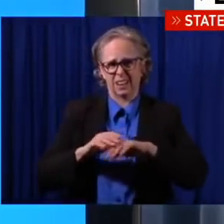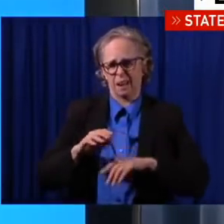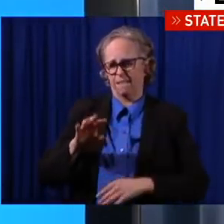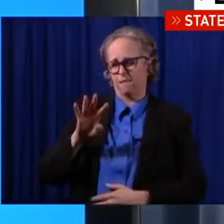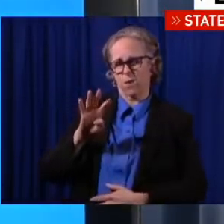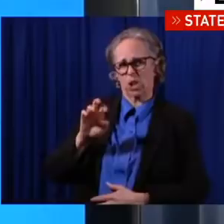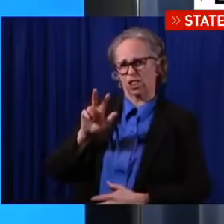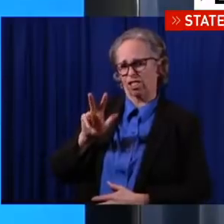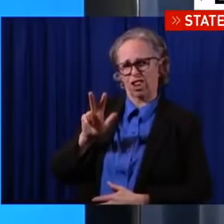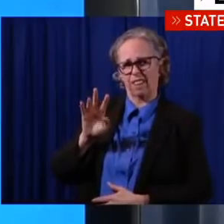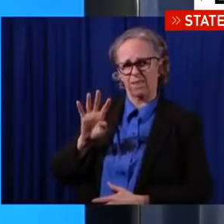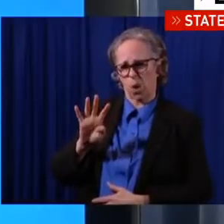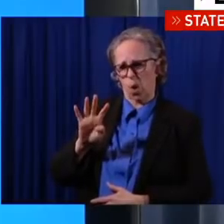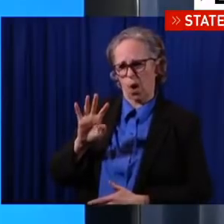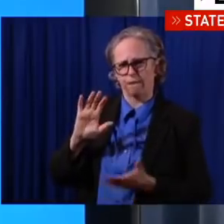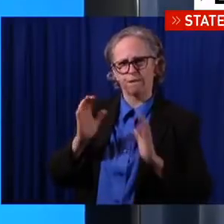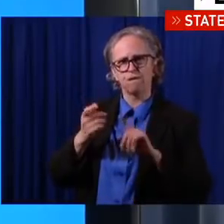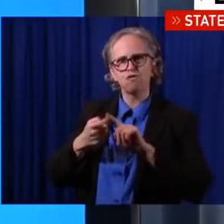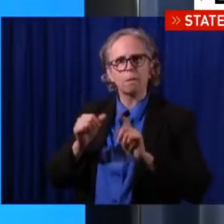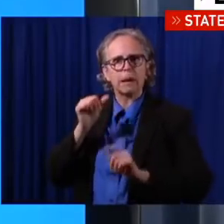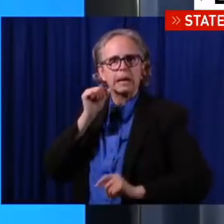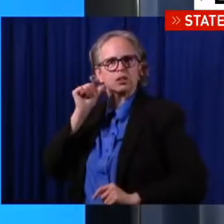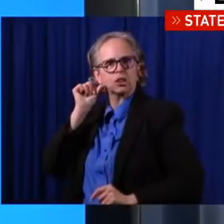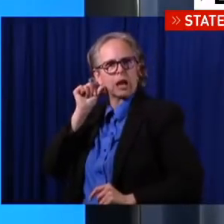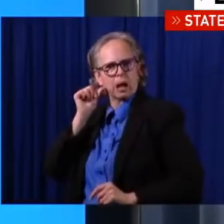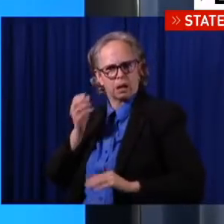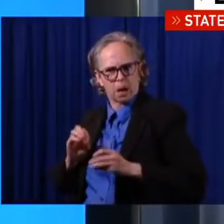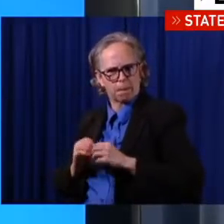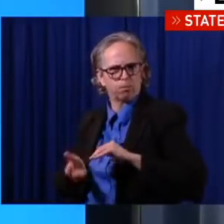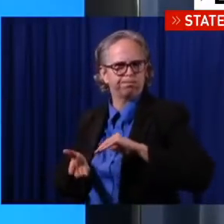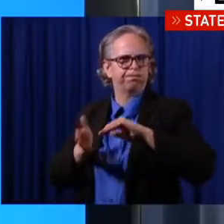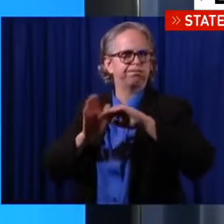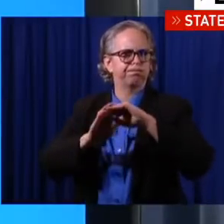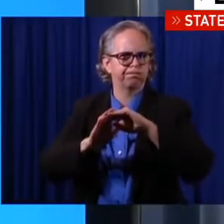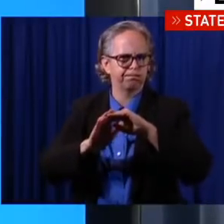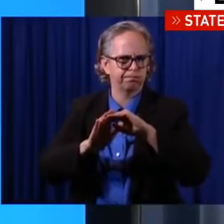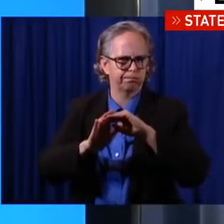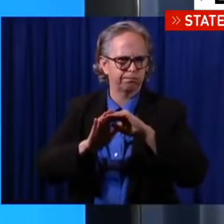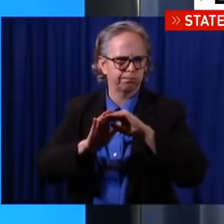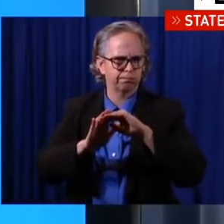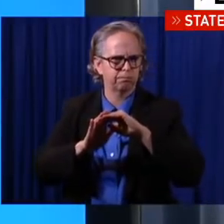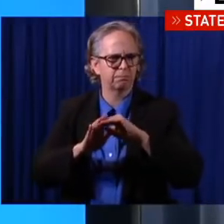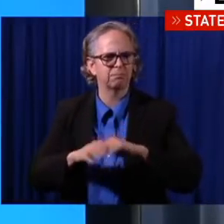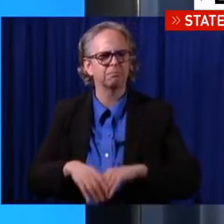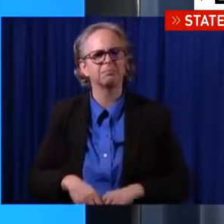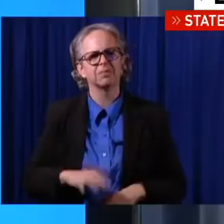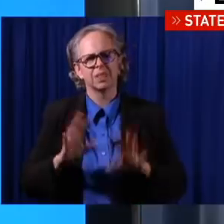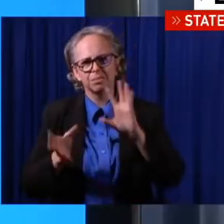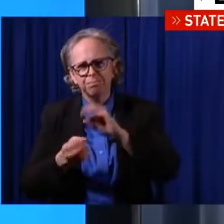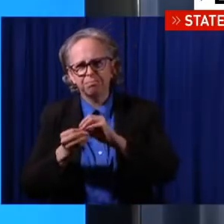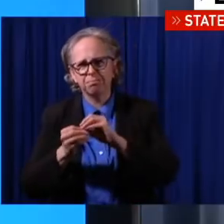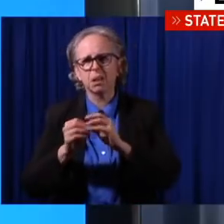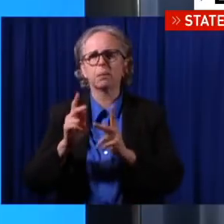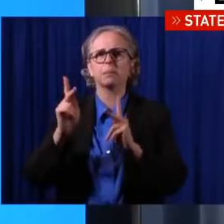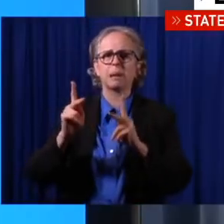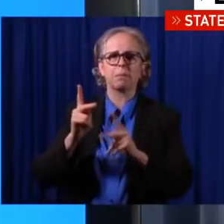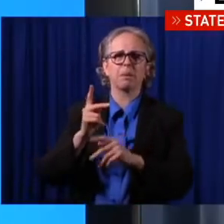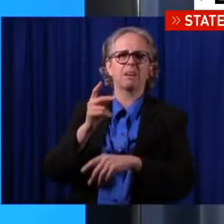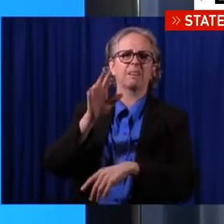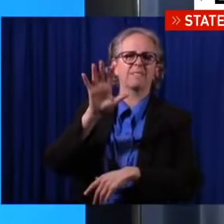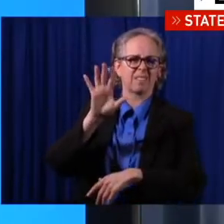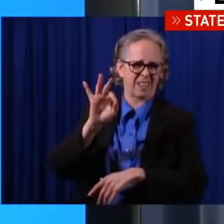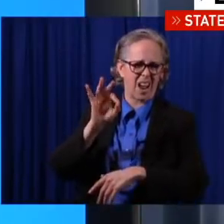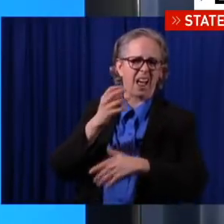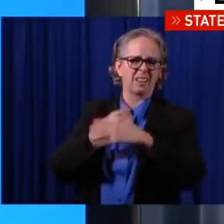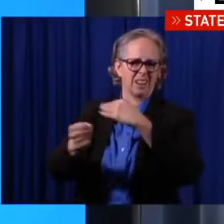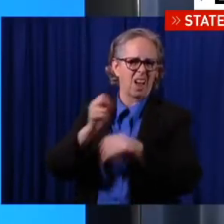yesterday. 59 additional people have been hospitalized, and sadly, there have been 24 more deaths from the virus that have